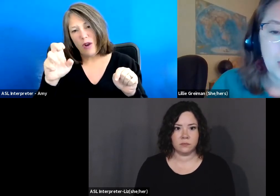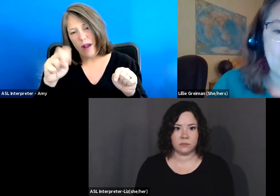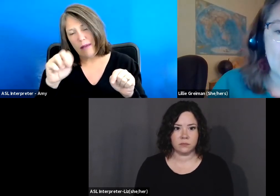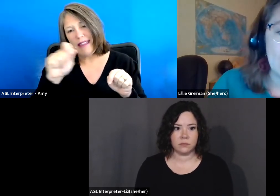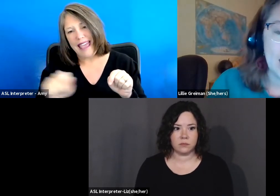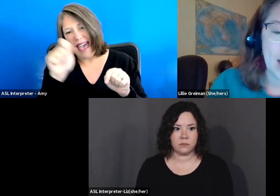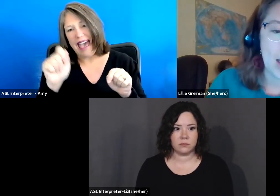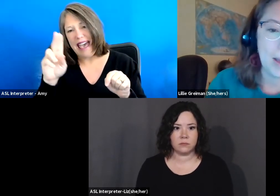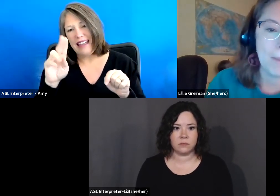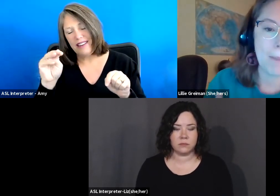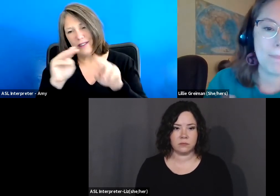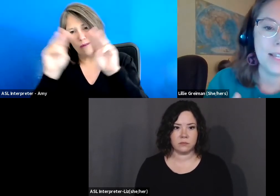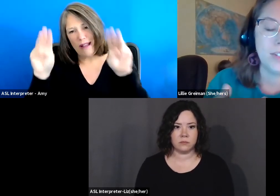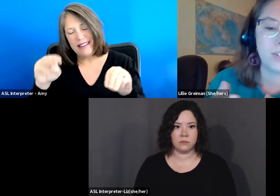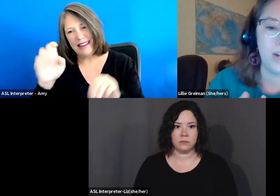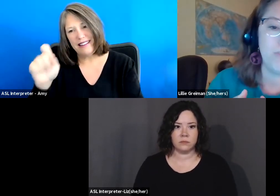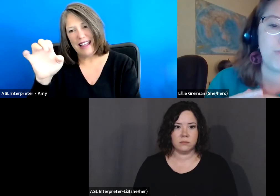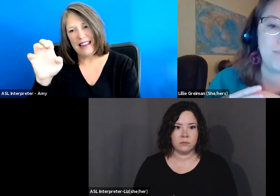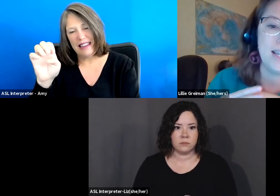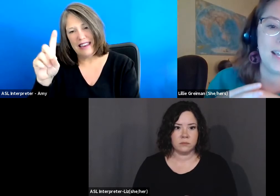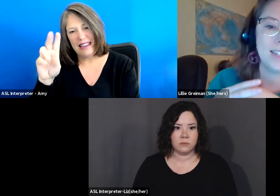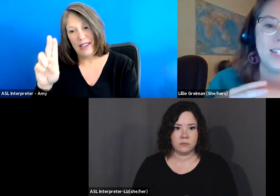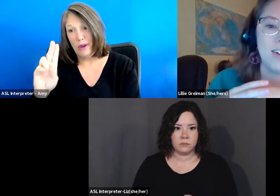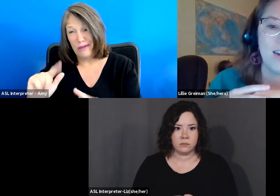lily.griman@umontana.edu, Becky at bstrief,